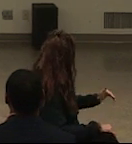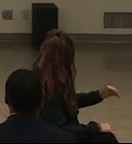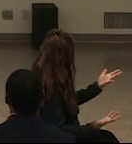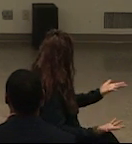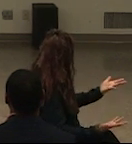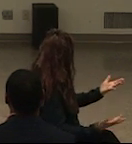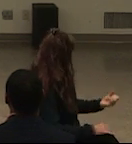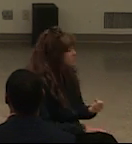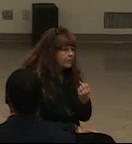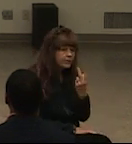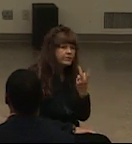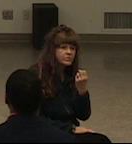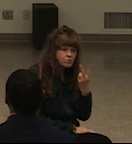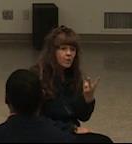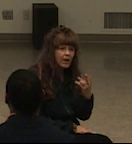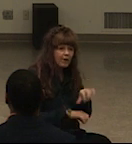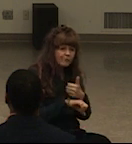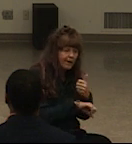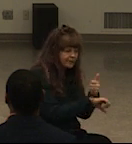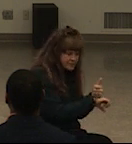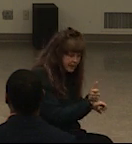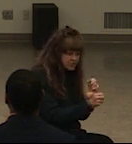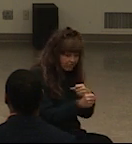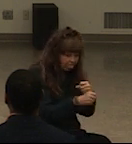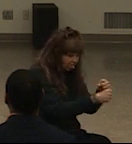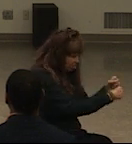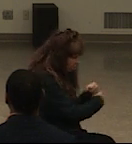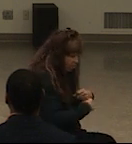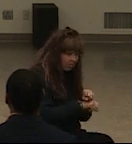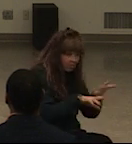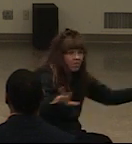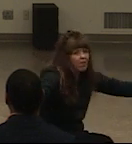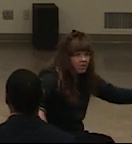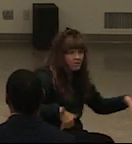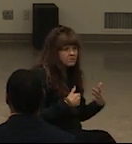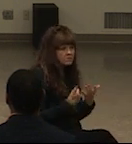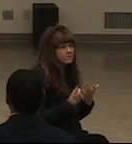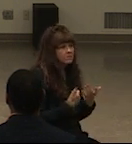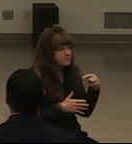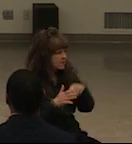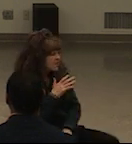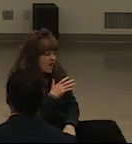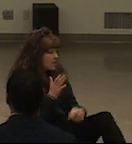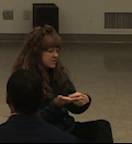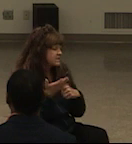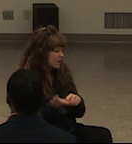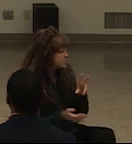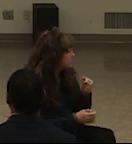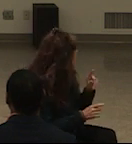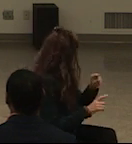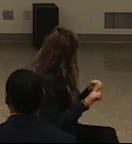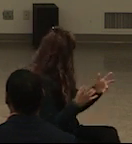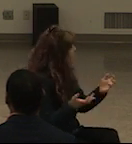12 manifestations of that, and I'm not gonna go into depth of each of these, but I think they show up, I wanna talk about them because they show